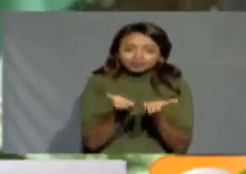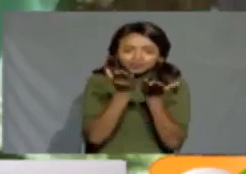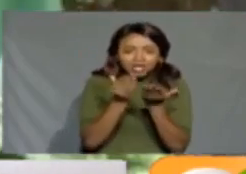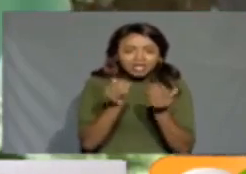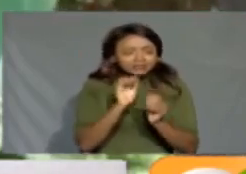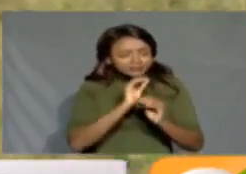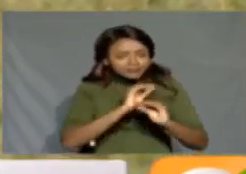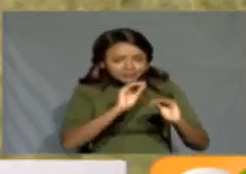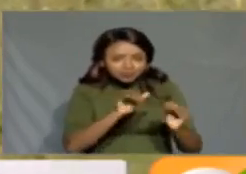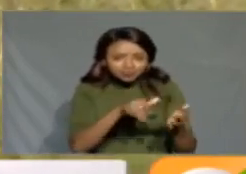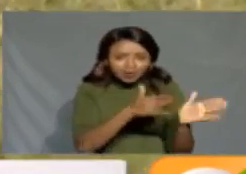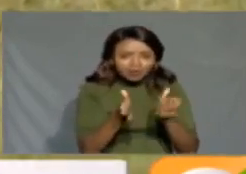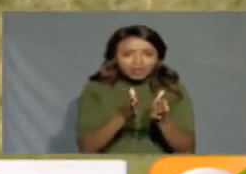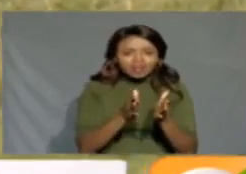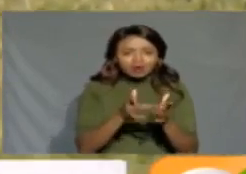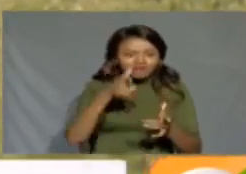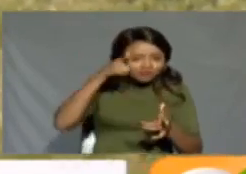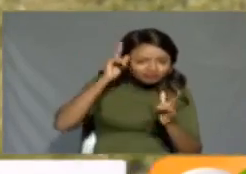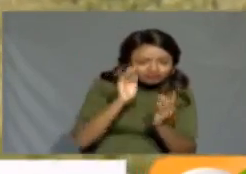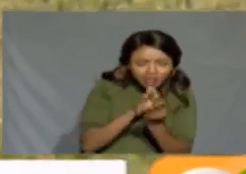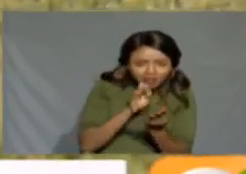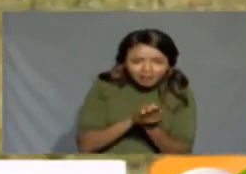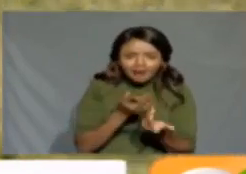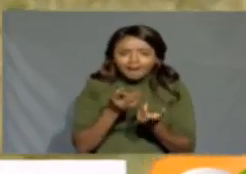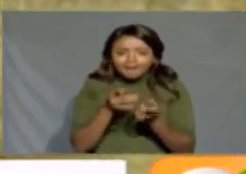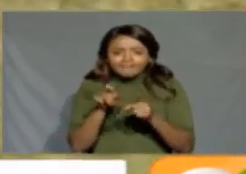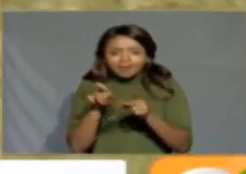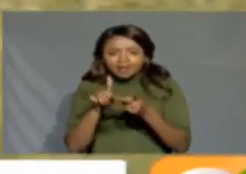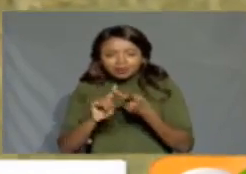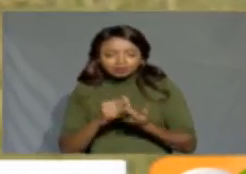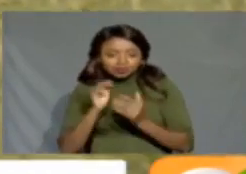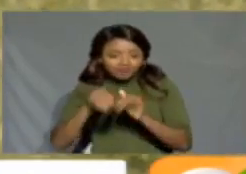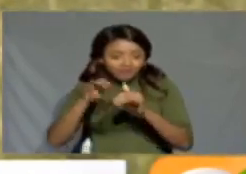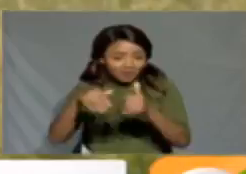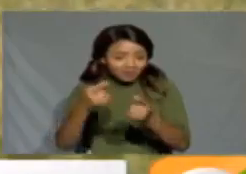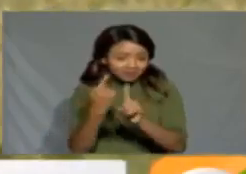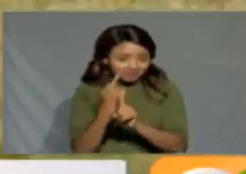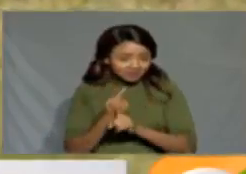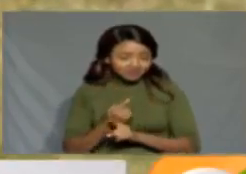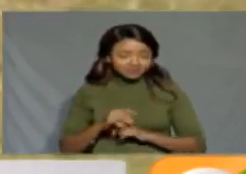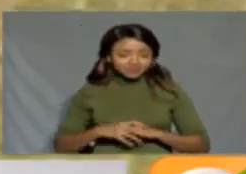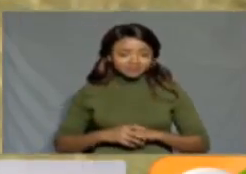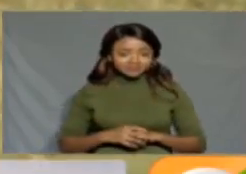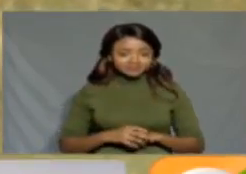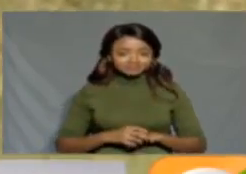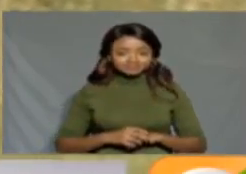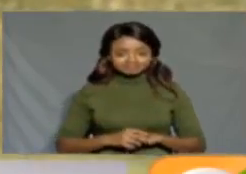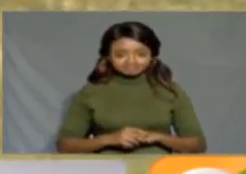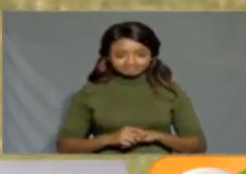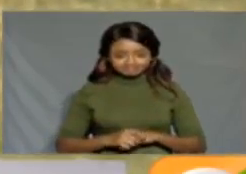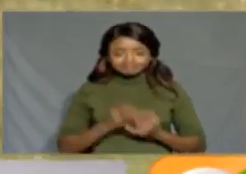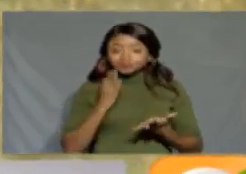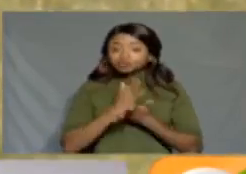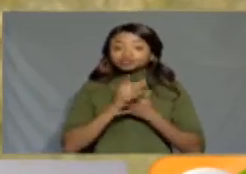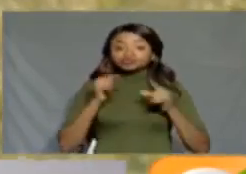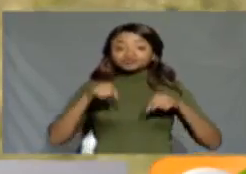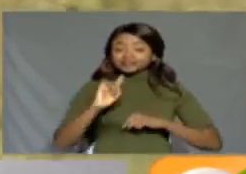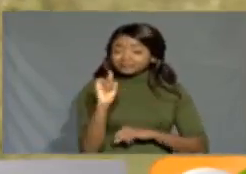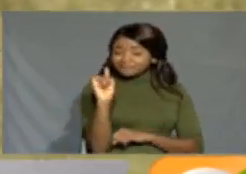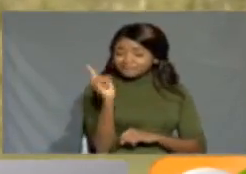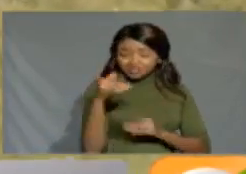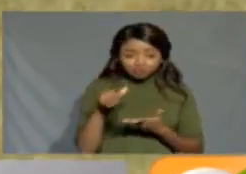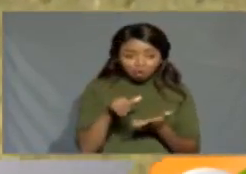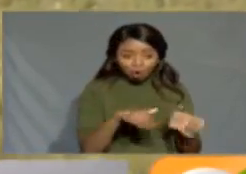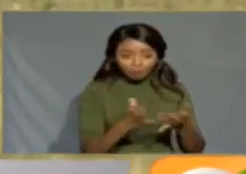farming, livestock and aquaculture sectors that are fundamentally under county governance. It's our first opportunity